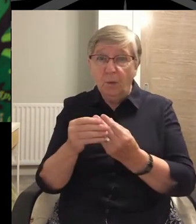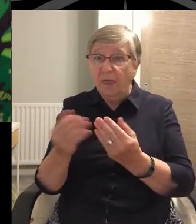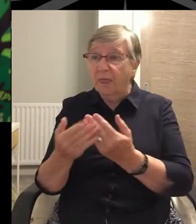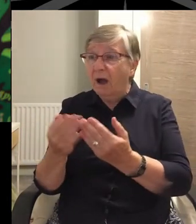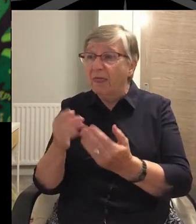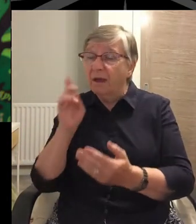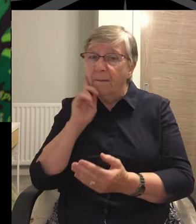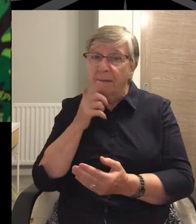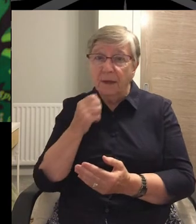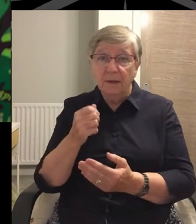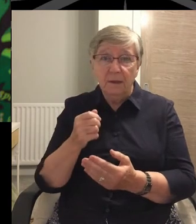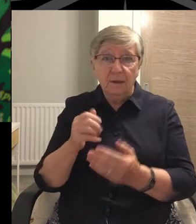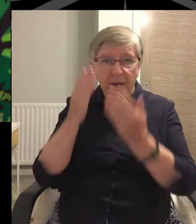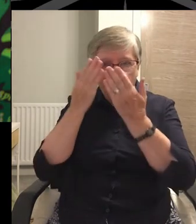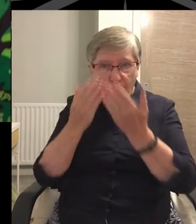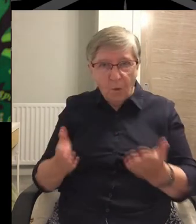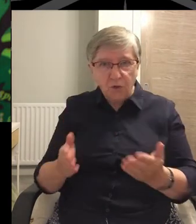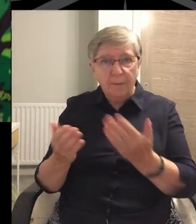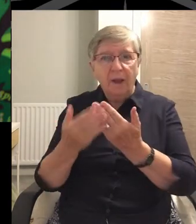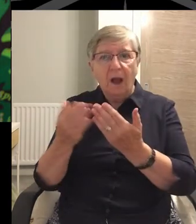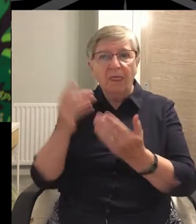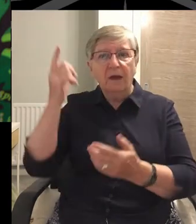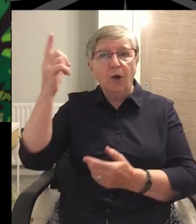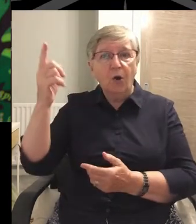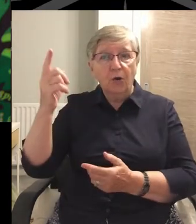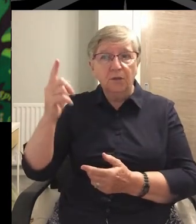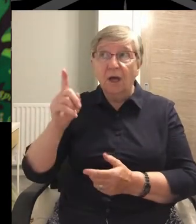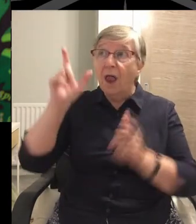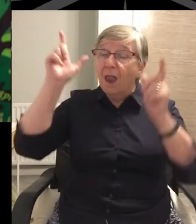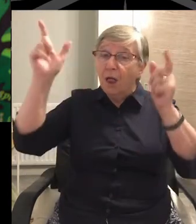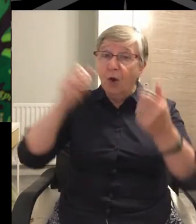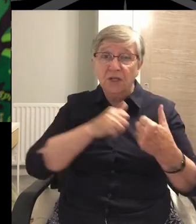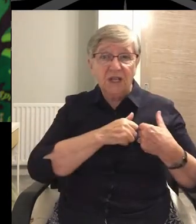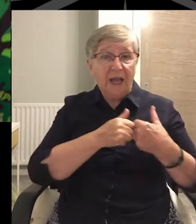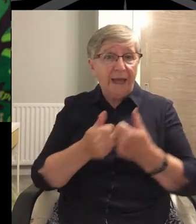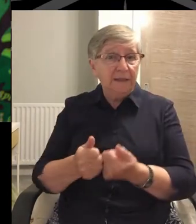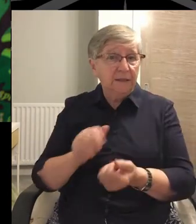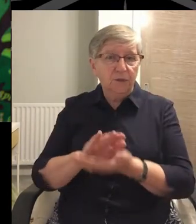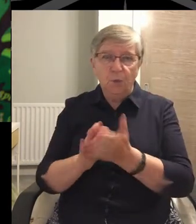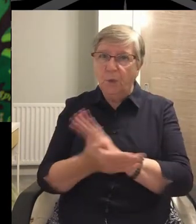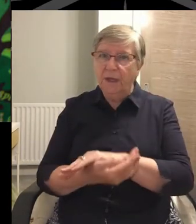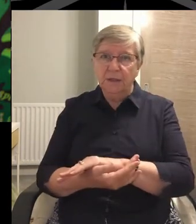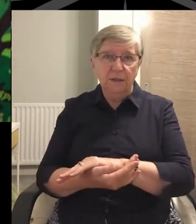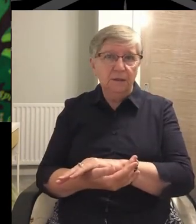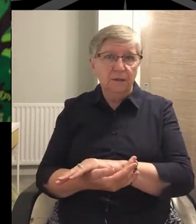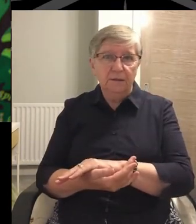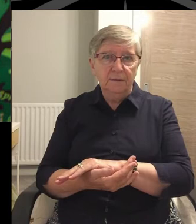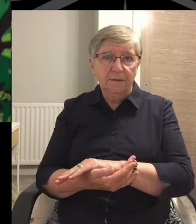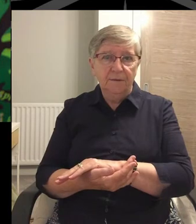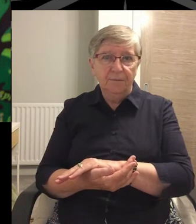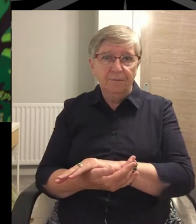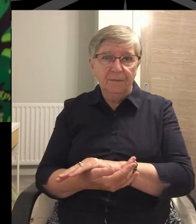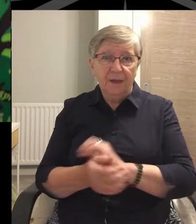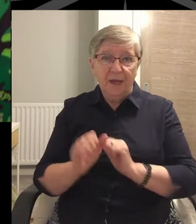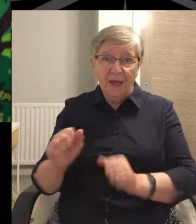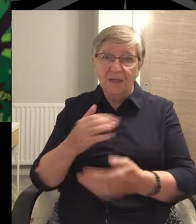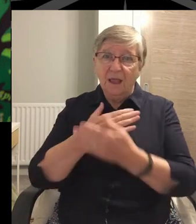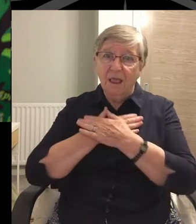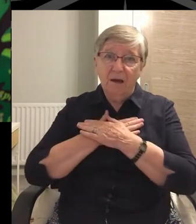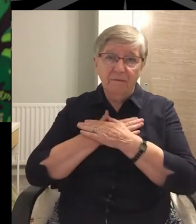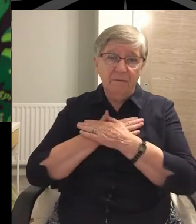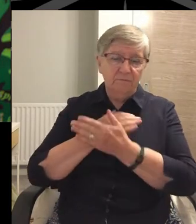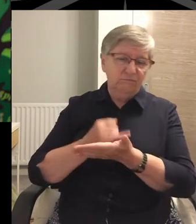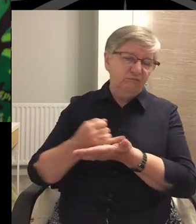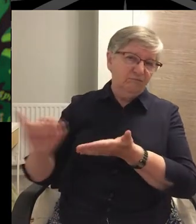to be with others. The Lord's kindness is wasted. His reputation is trashed.